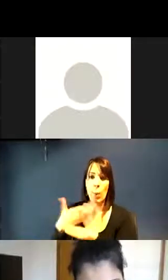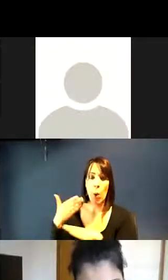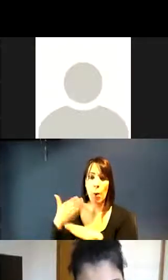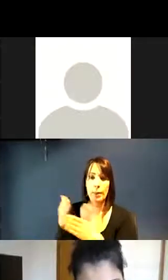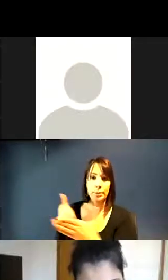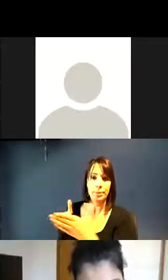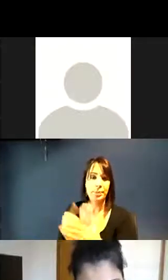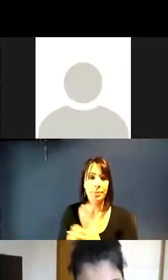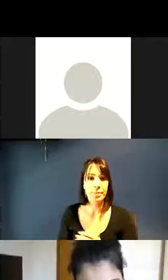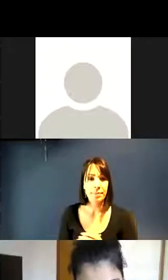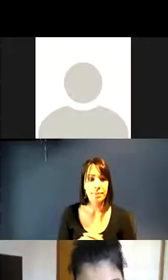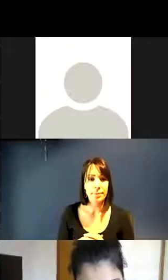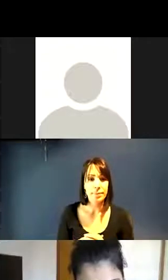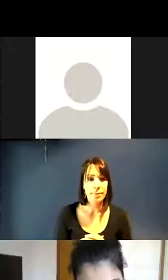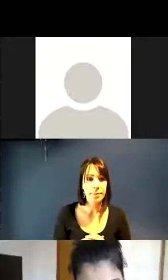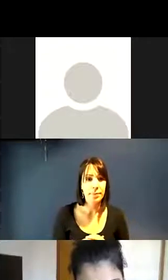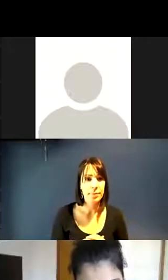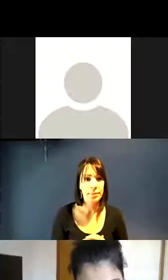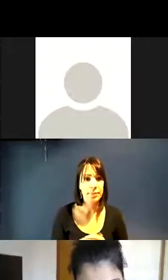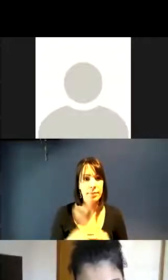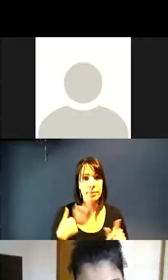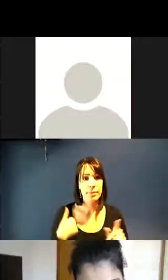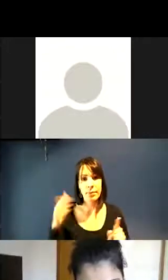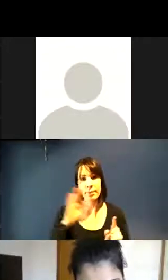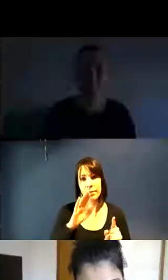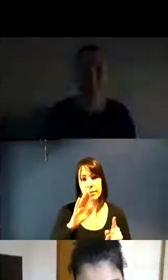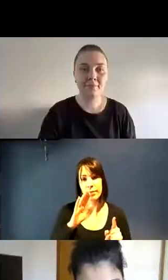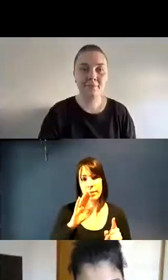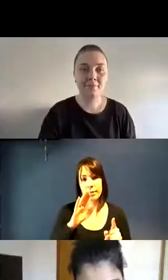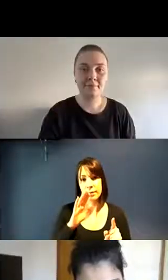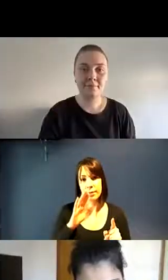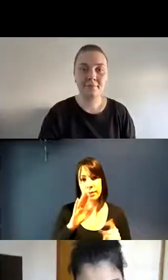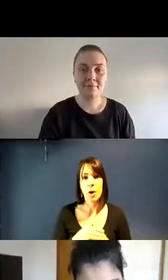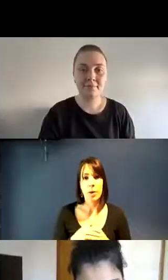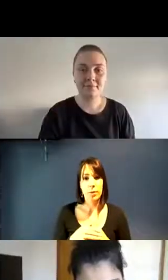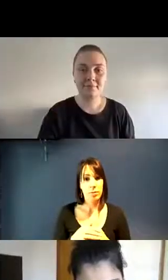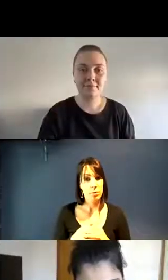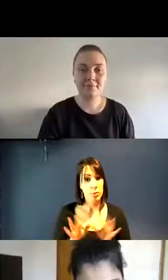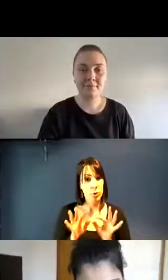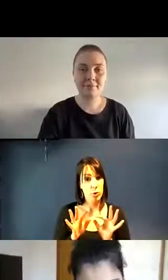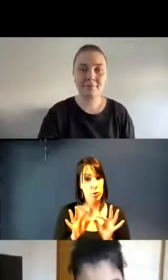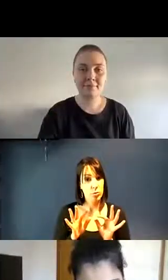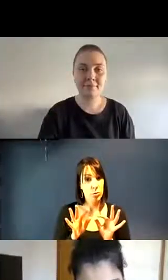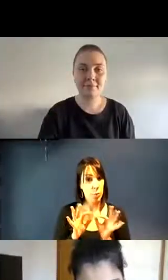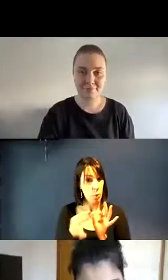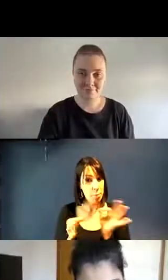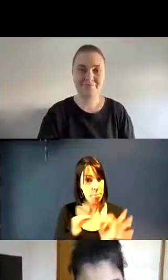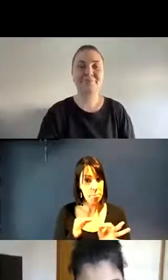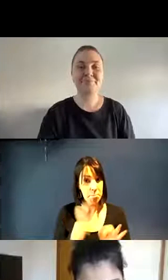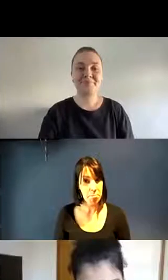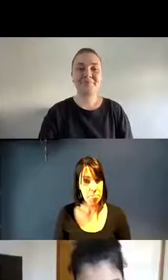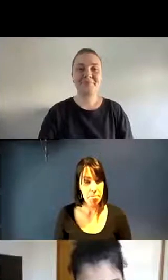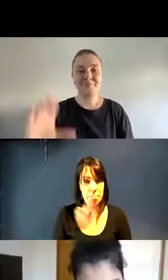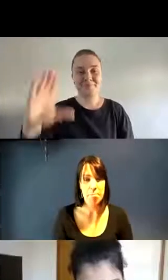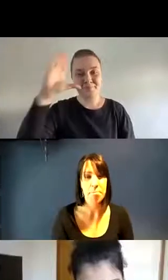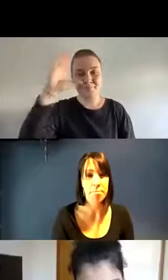Hi, my name is Swazik. I'm hard of hearing, and English is not my first